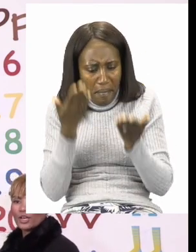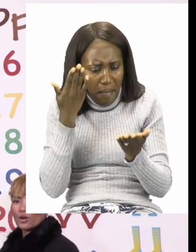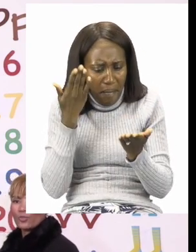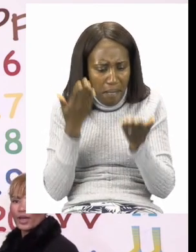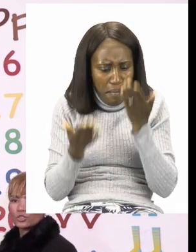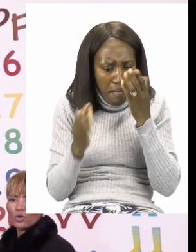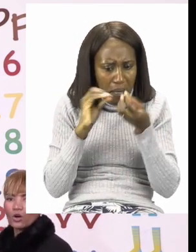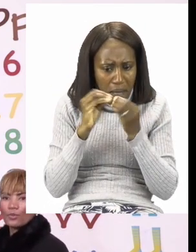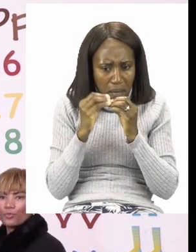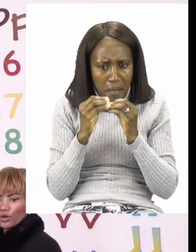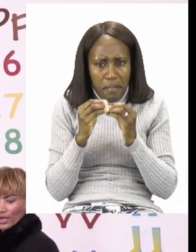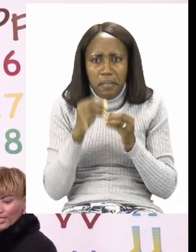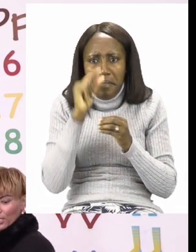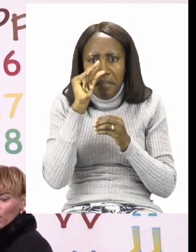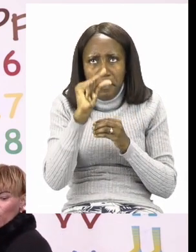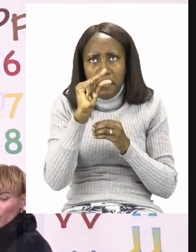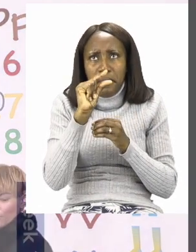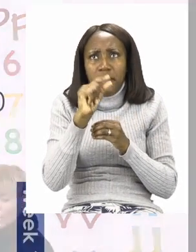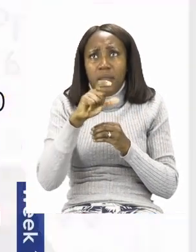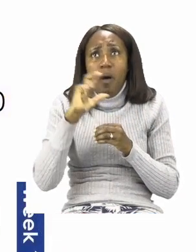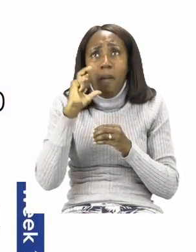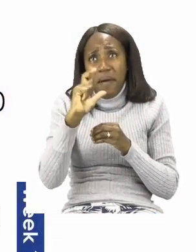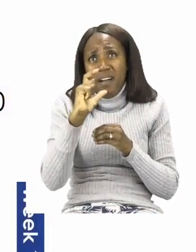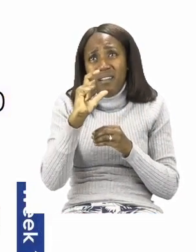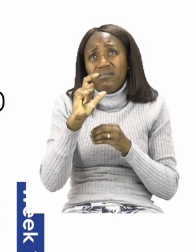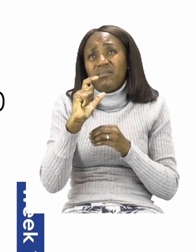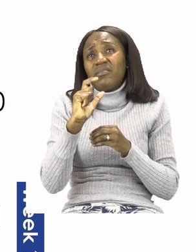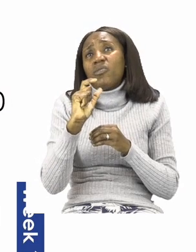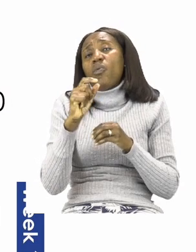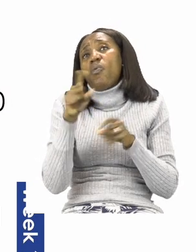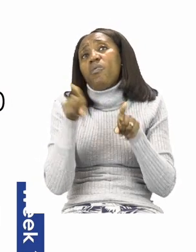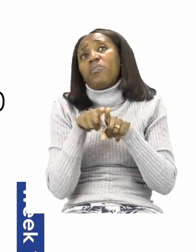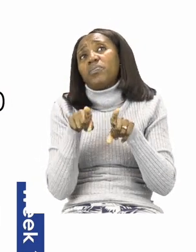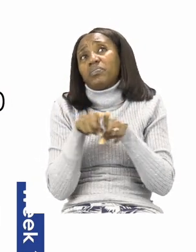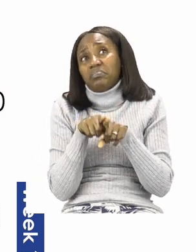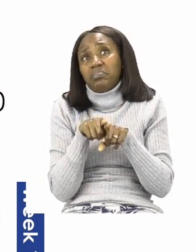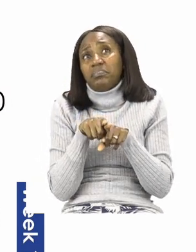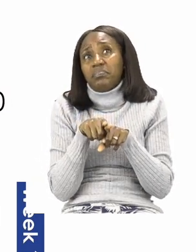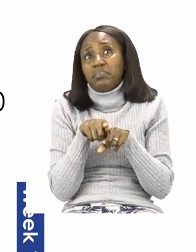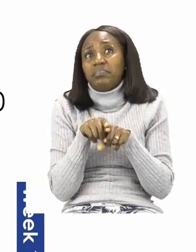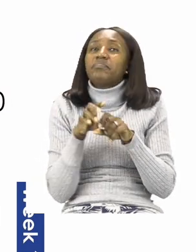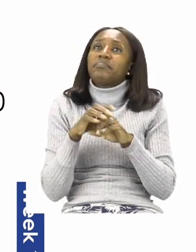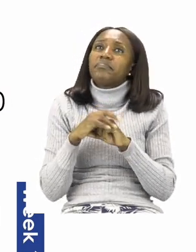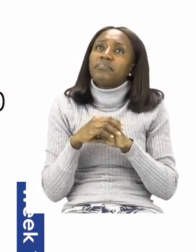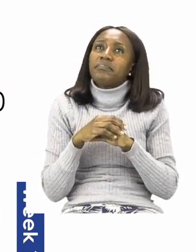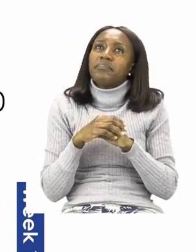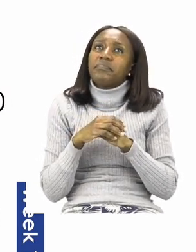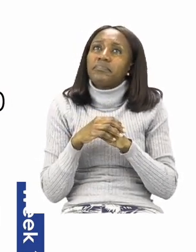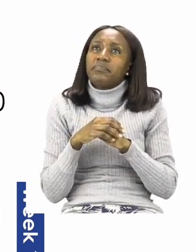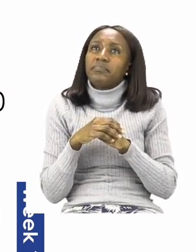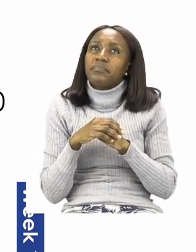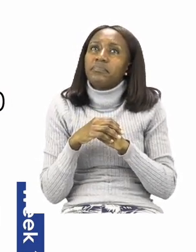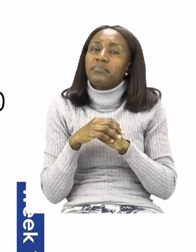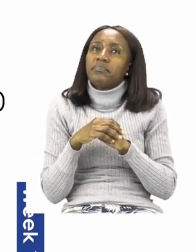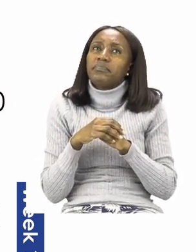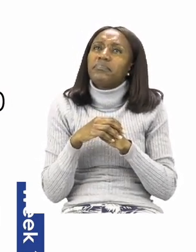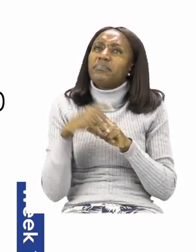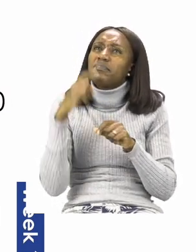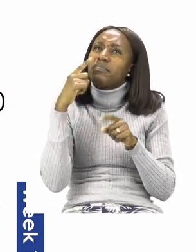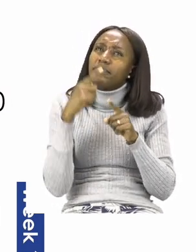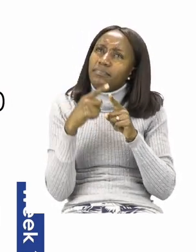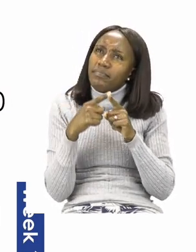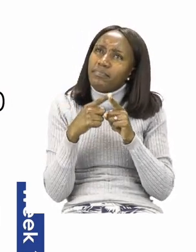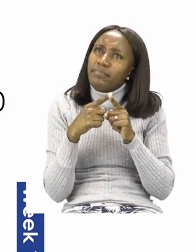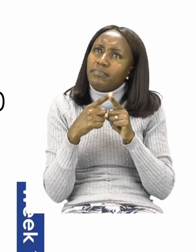Let's quickly go back to our booklet on page 27. In the instruction it says compare